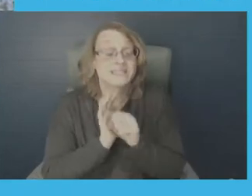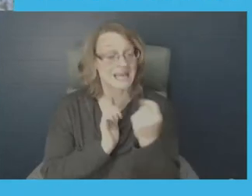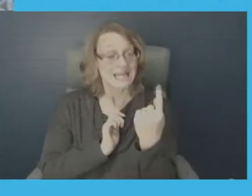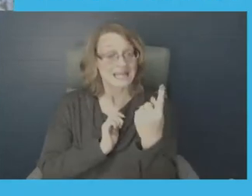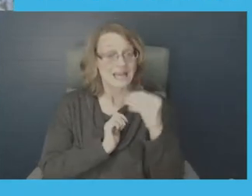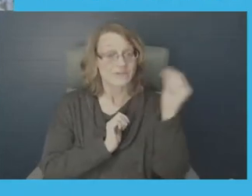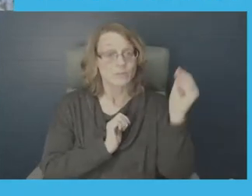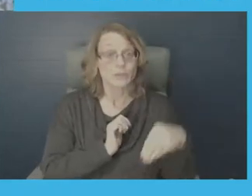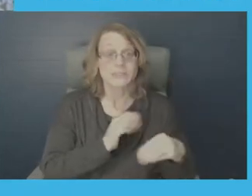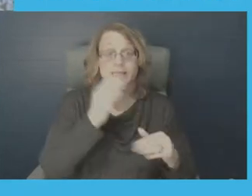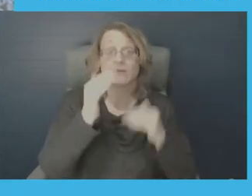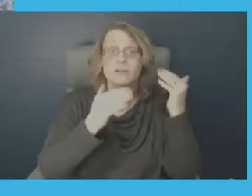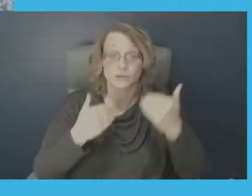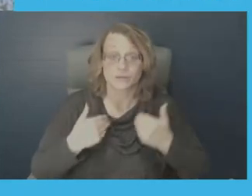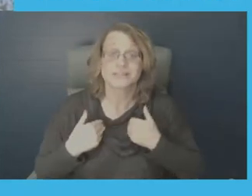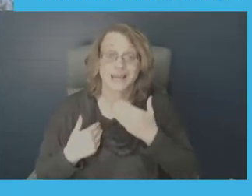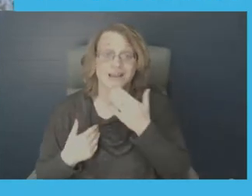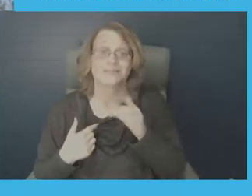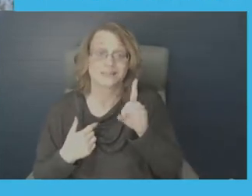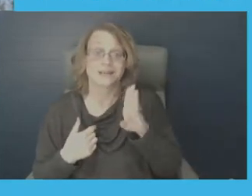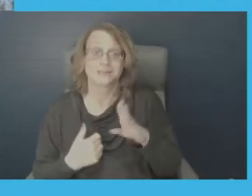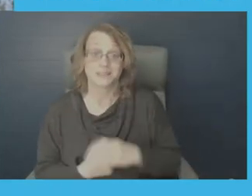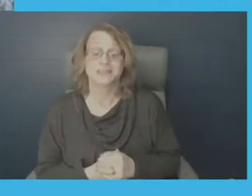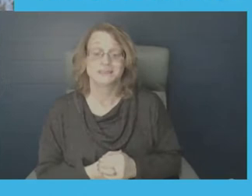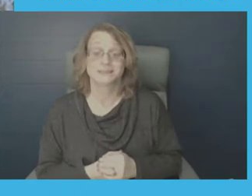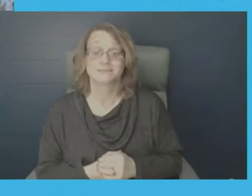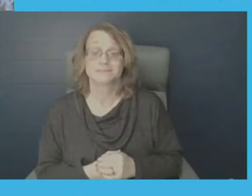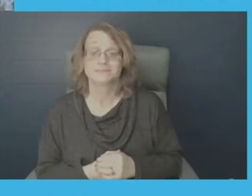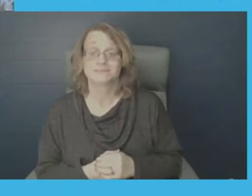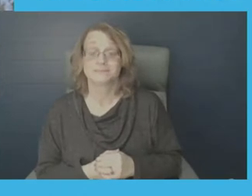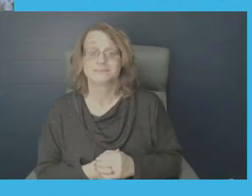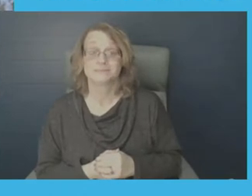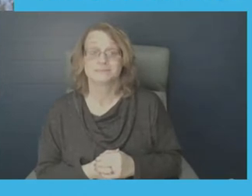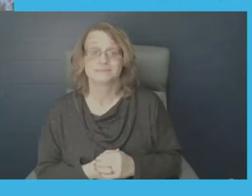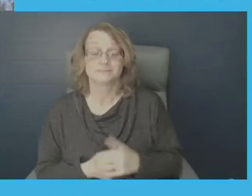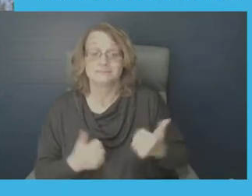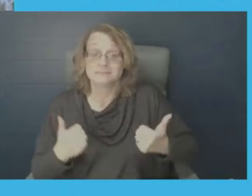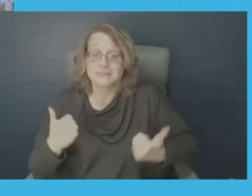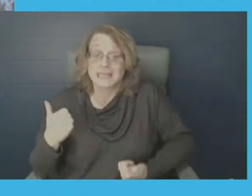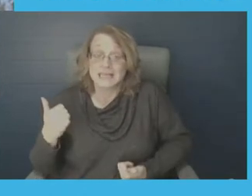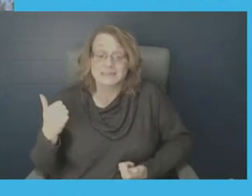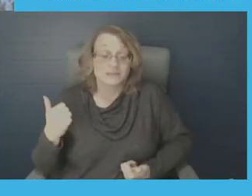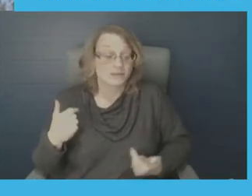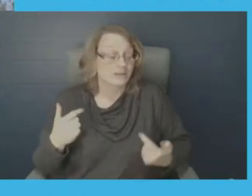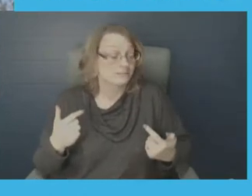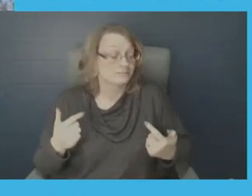as I talked about the fact that we live in a state where 11% of the adults have diabetes,